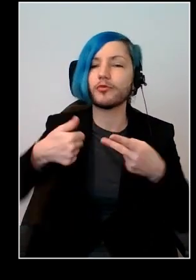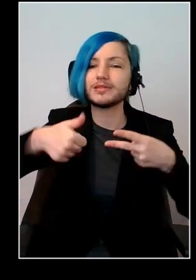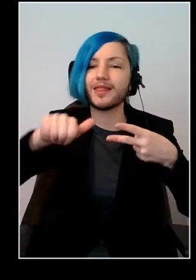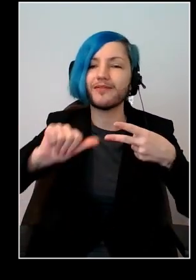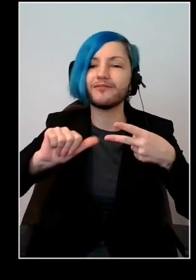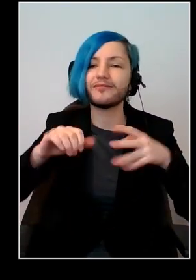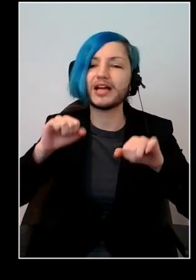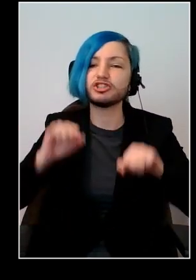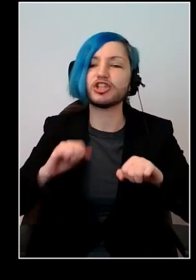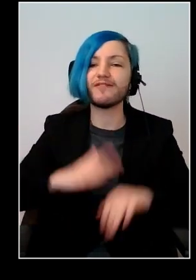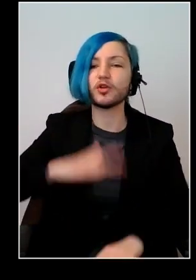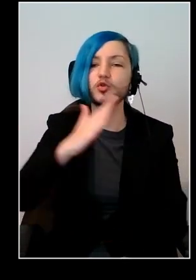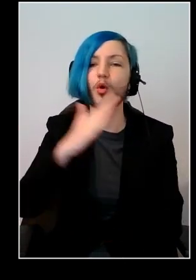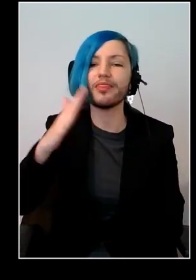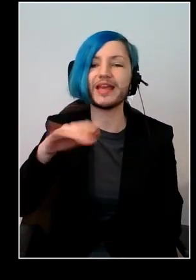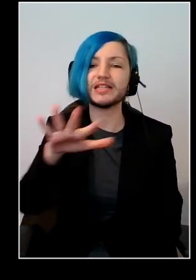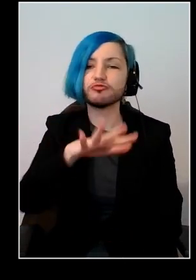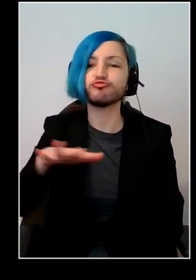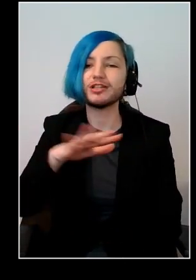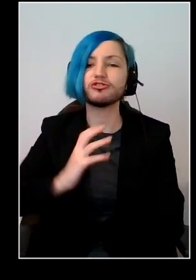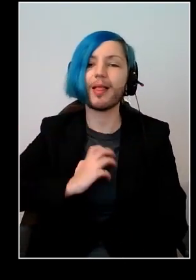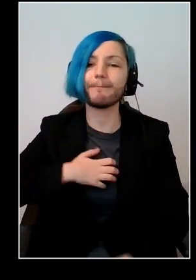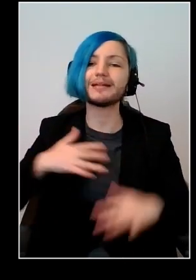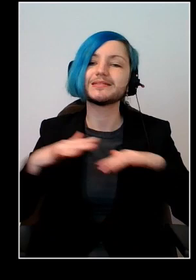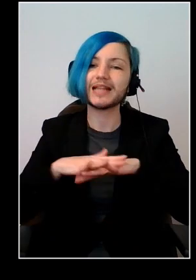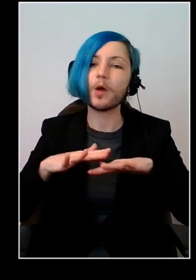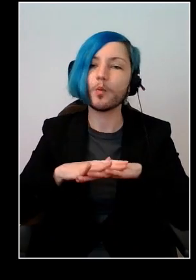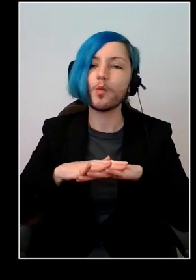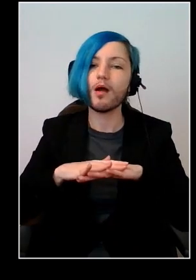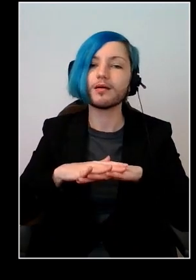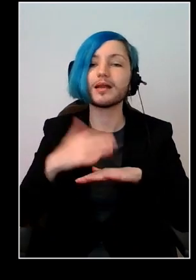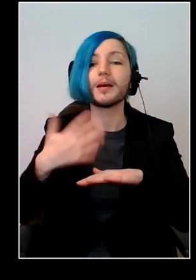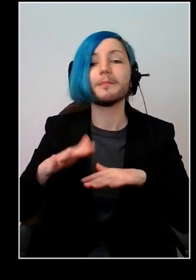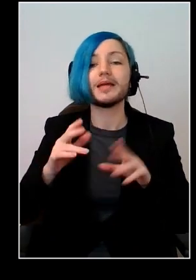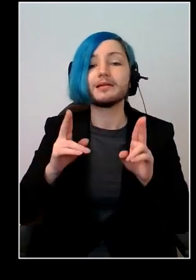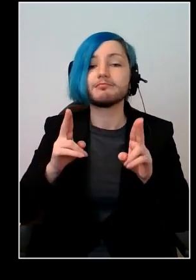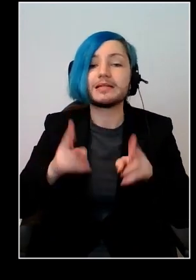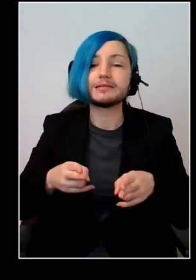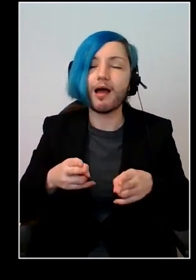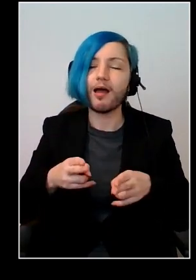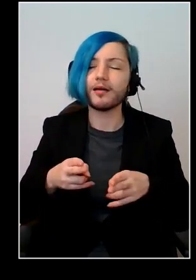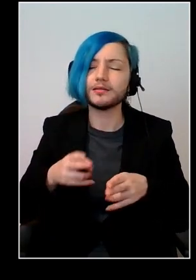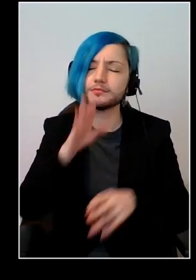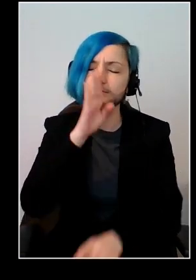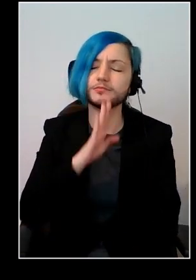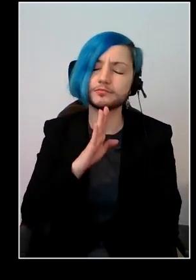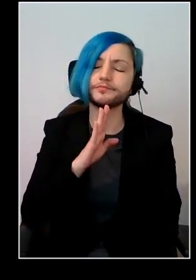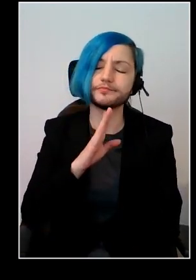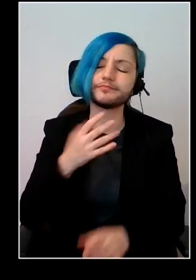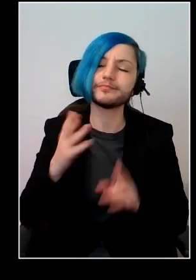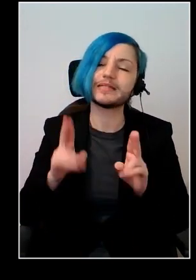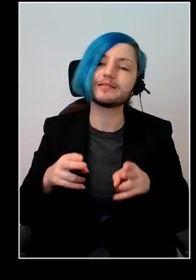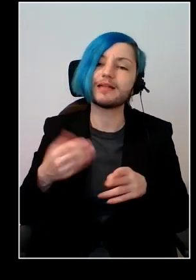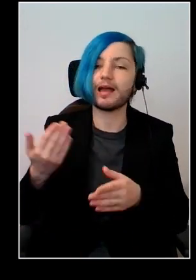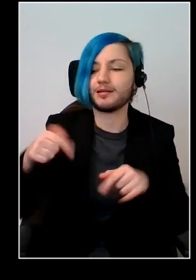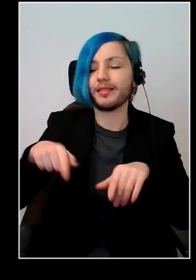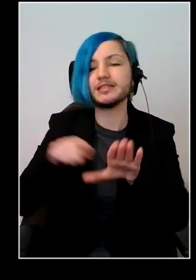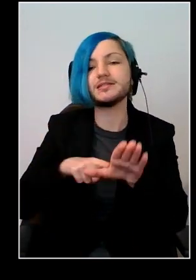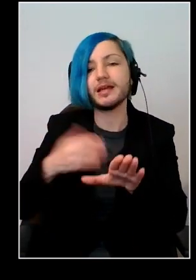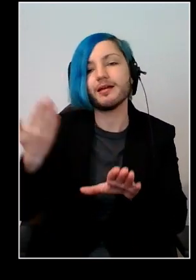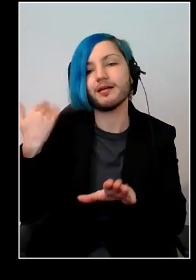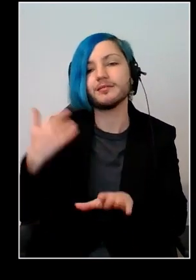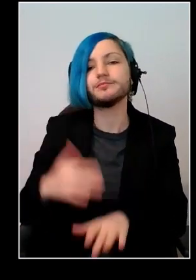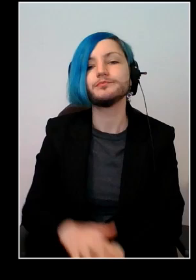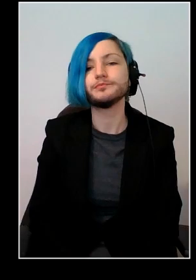East Regional Ambassador Network, and he died very tragically earlier this year. And